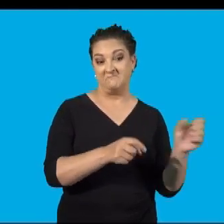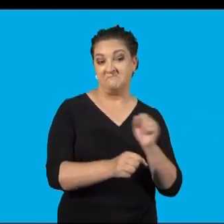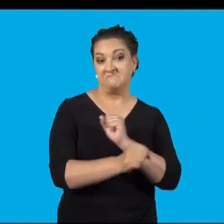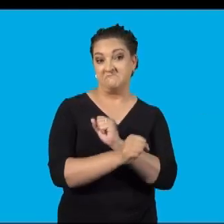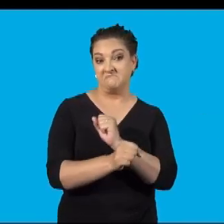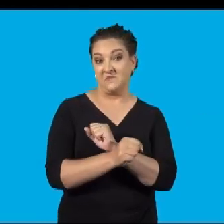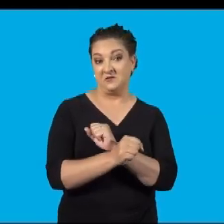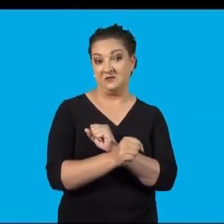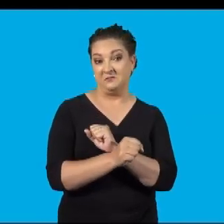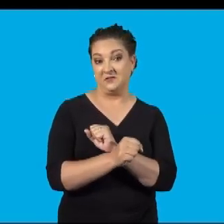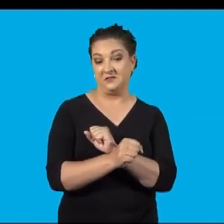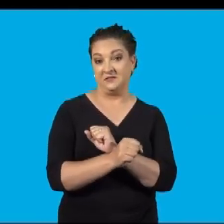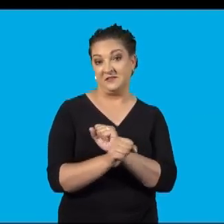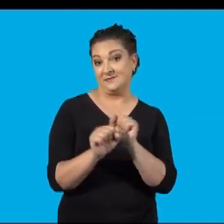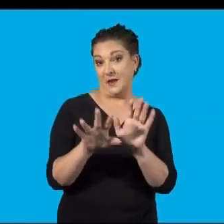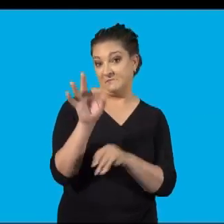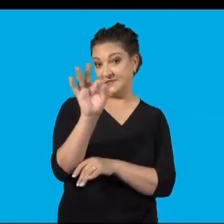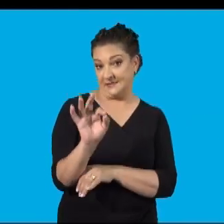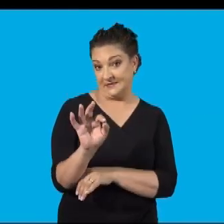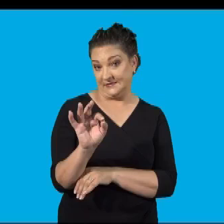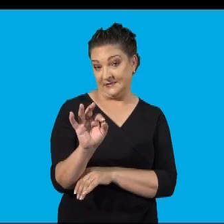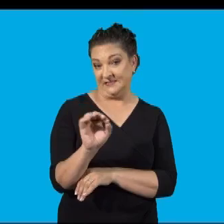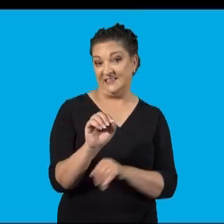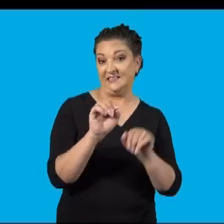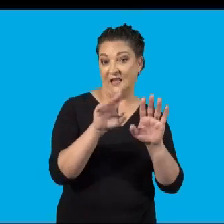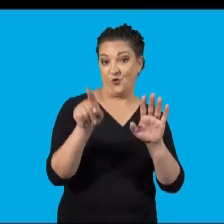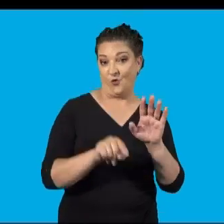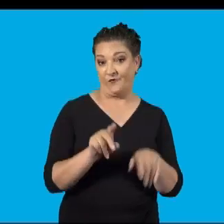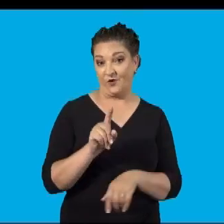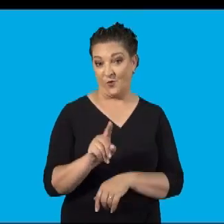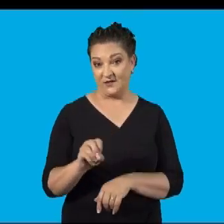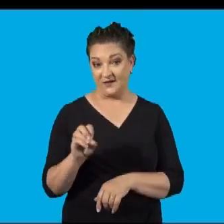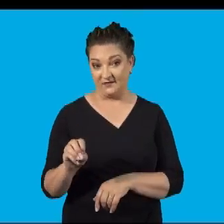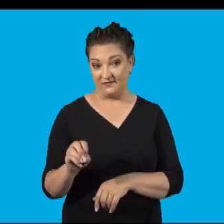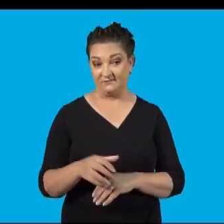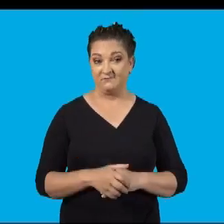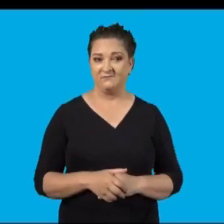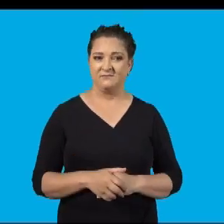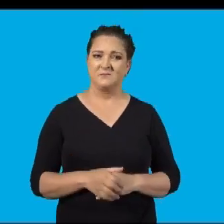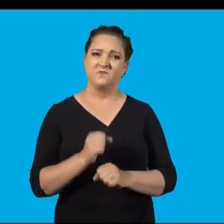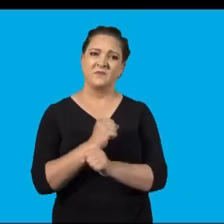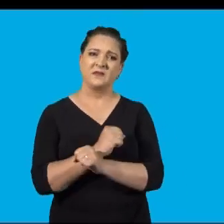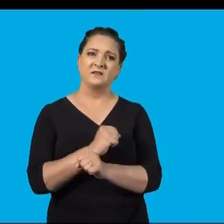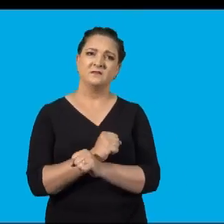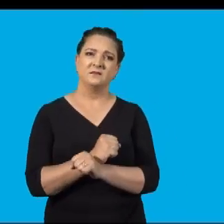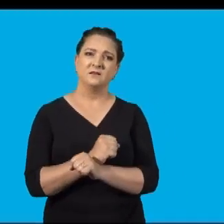195,000. Multiply by the rate, 10%. Multiply by the... When did we